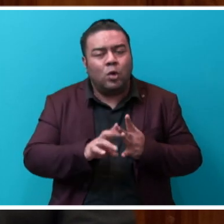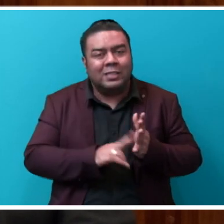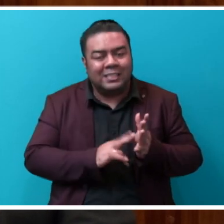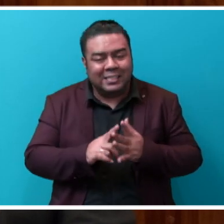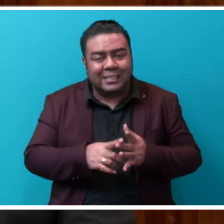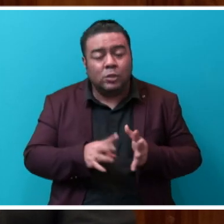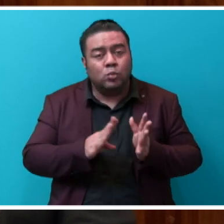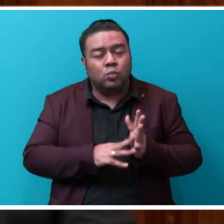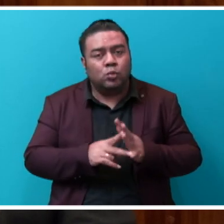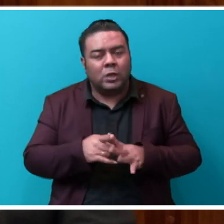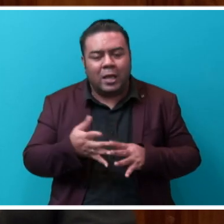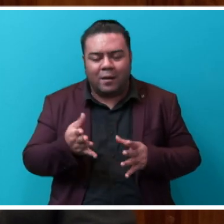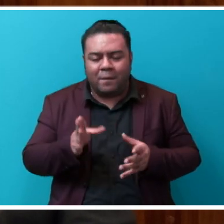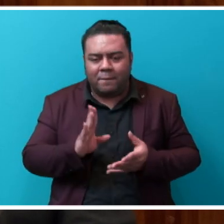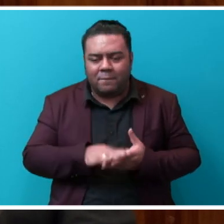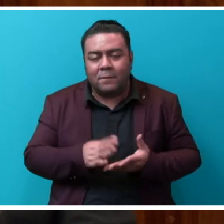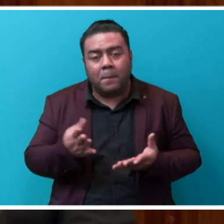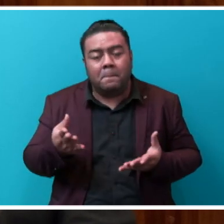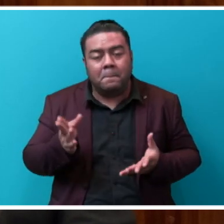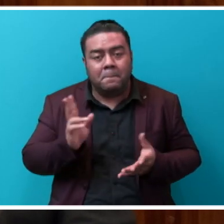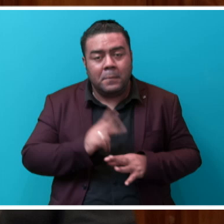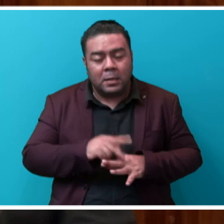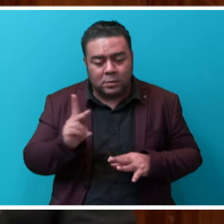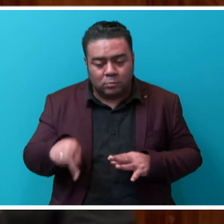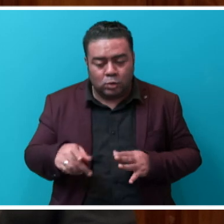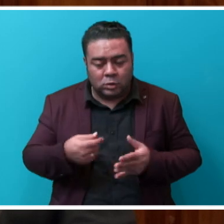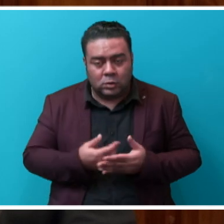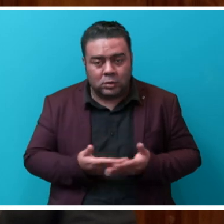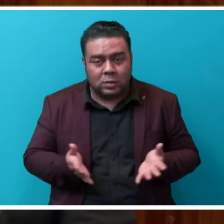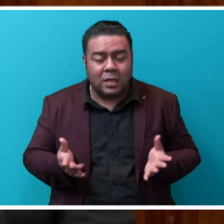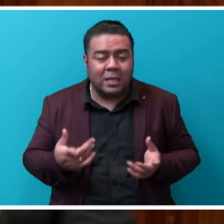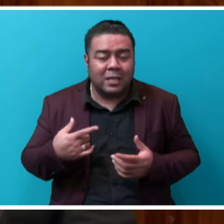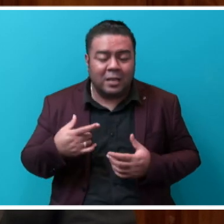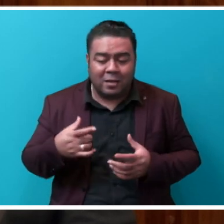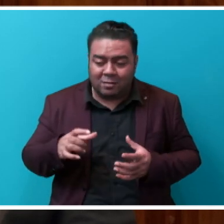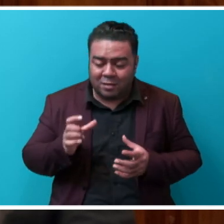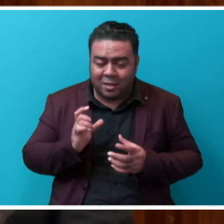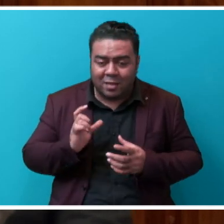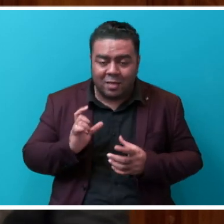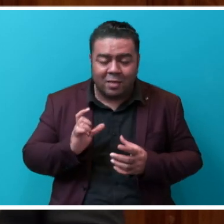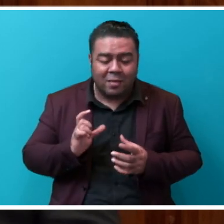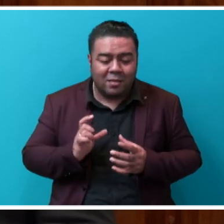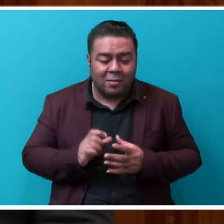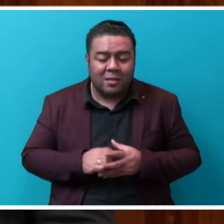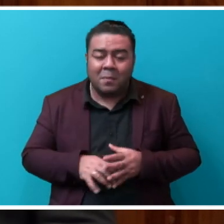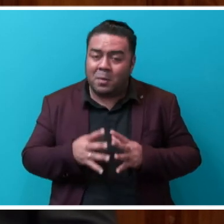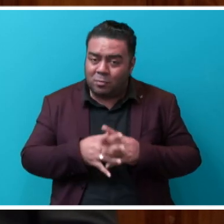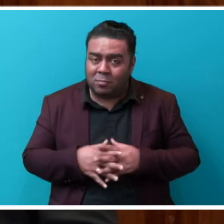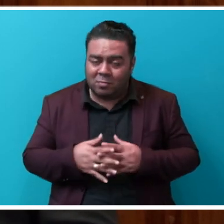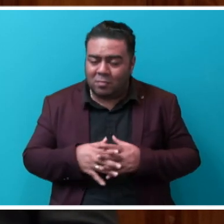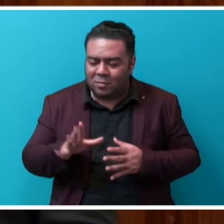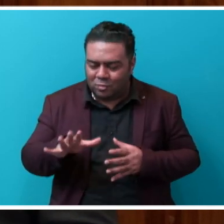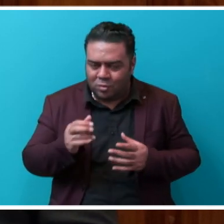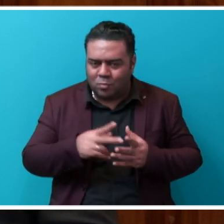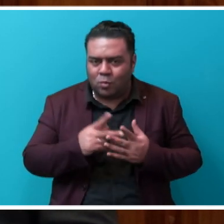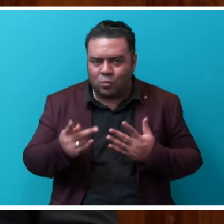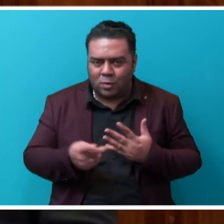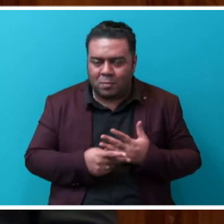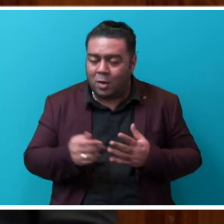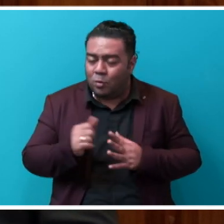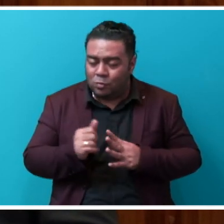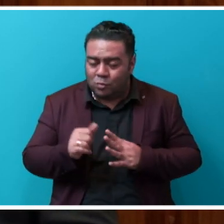providing passport enrollment services to the diaspora in California during this drive. Of course, I also would like